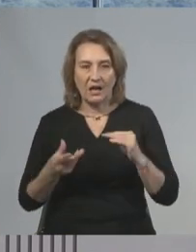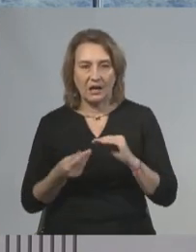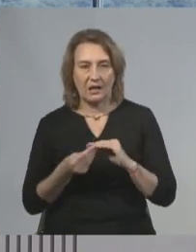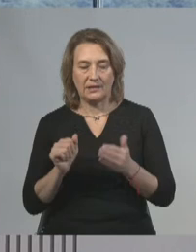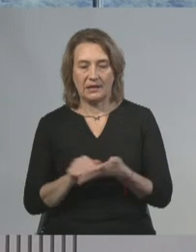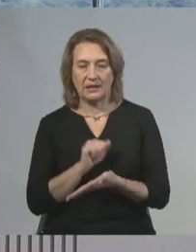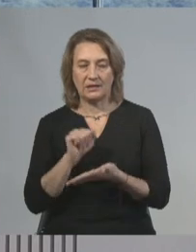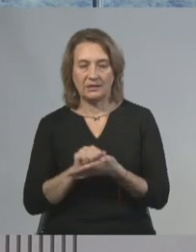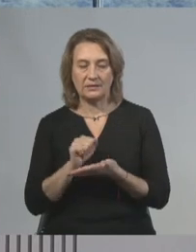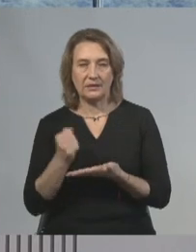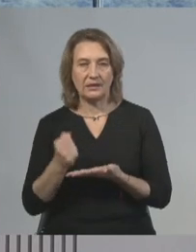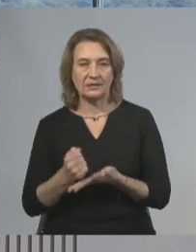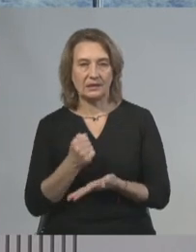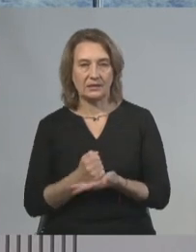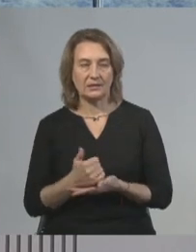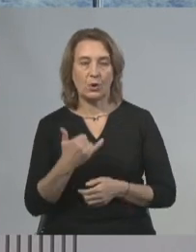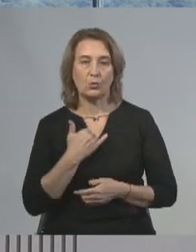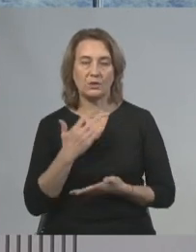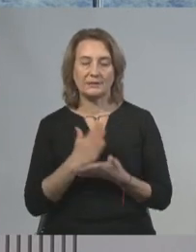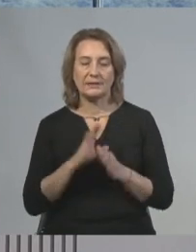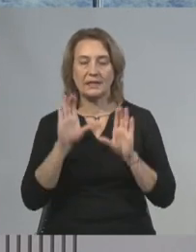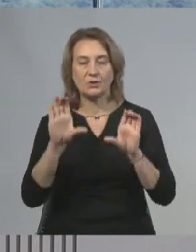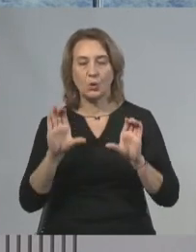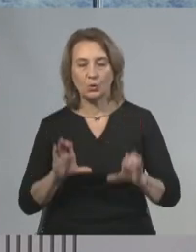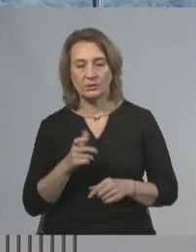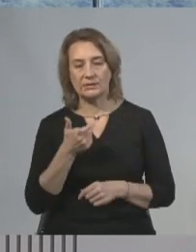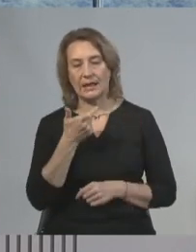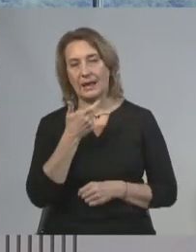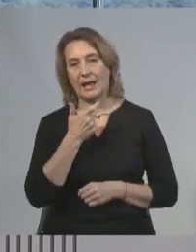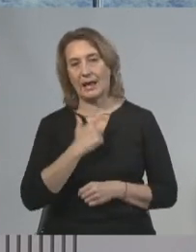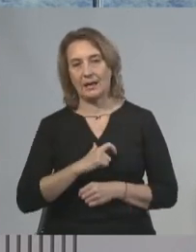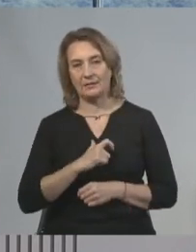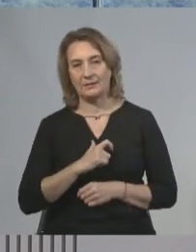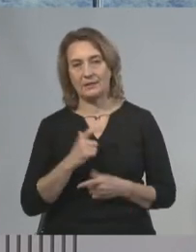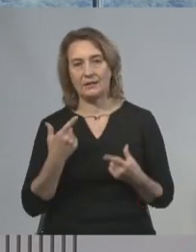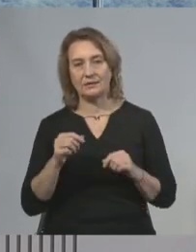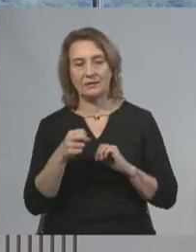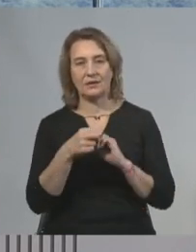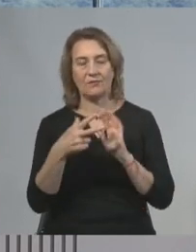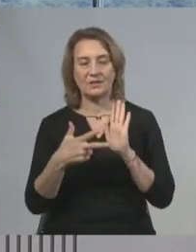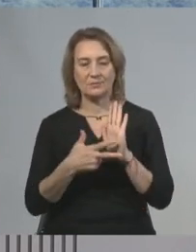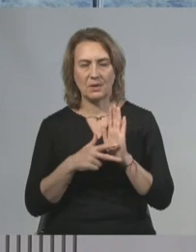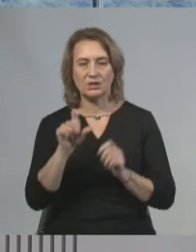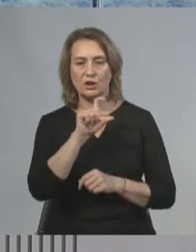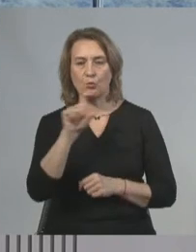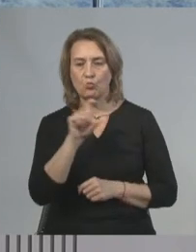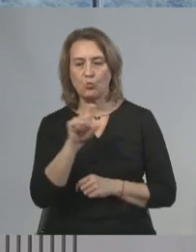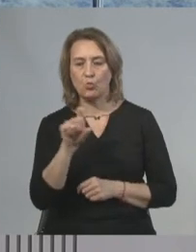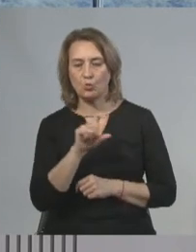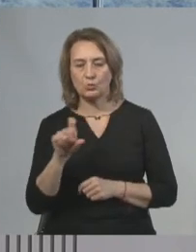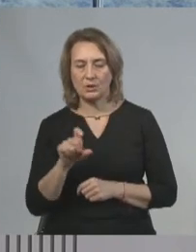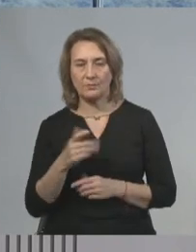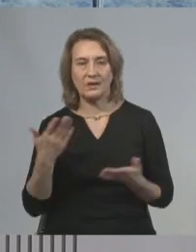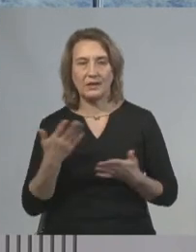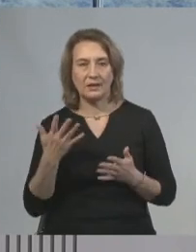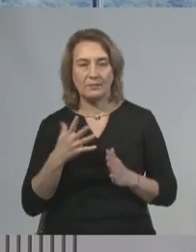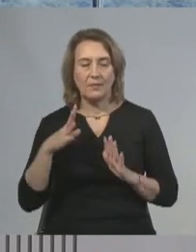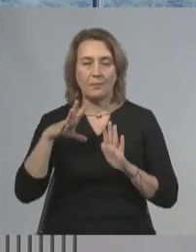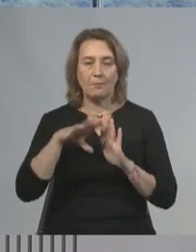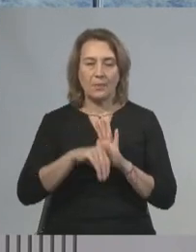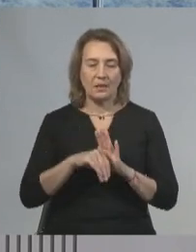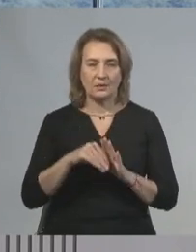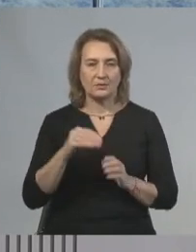only very general editorial standards or probably we have a code of journalist ethics where there are eight